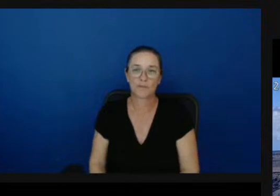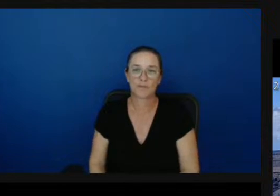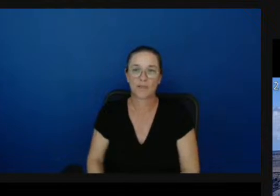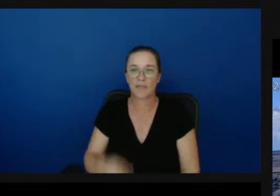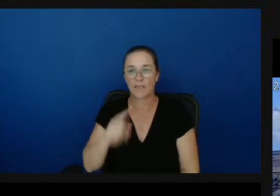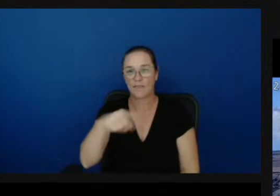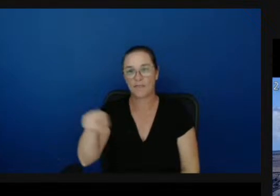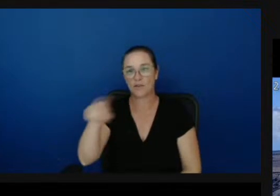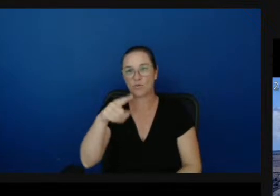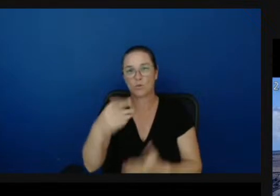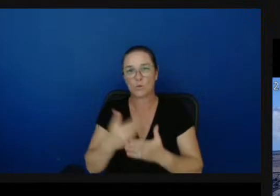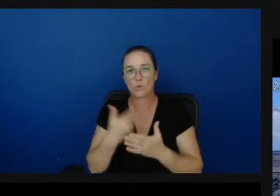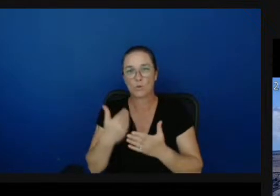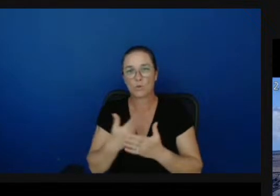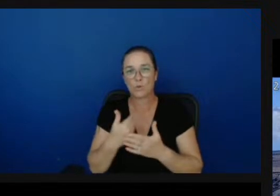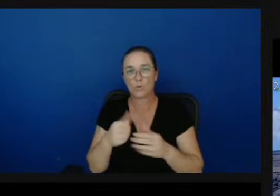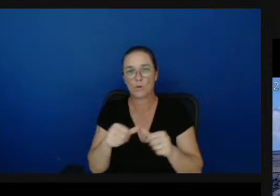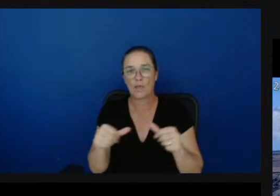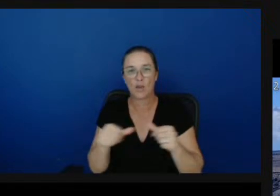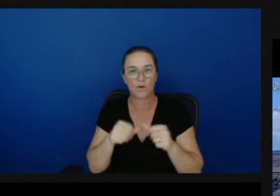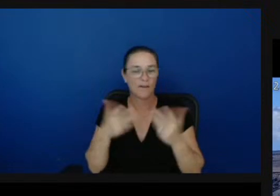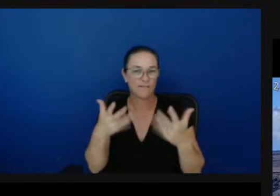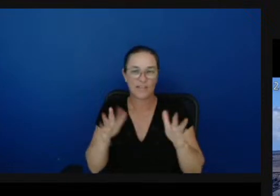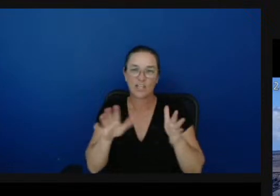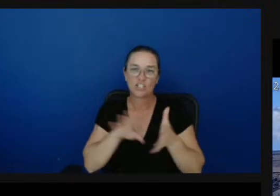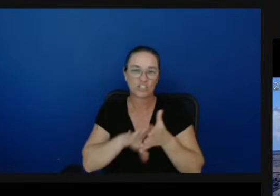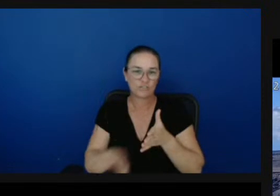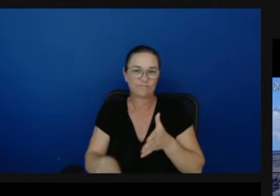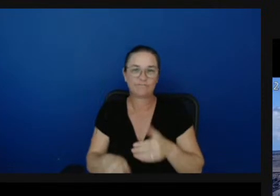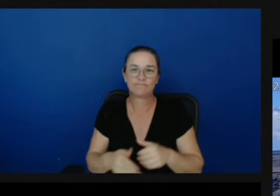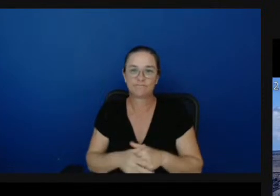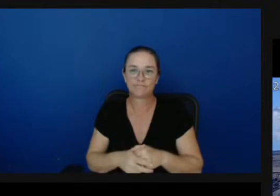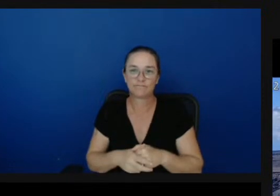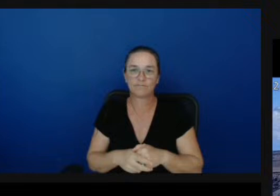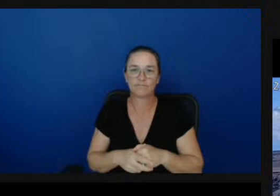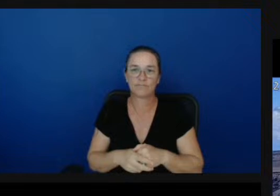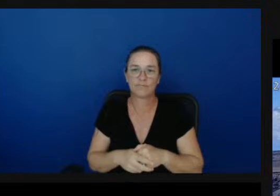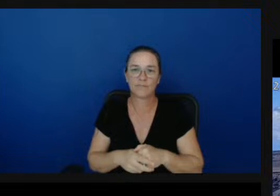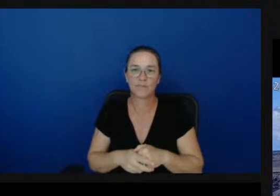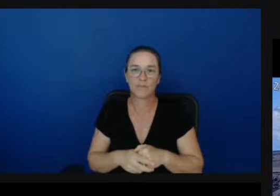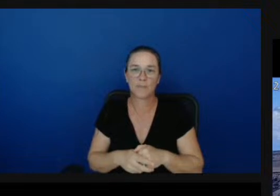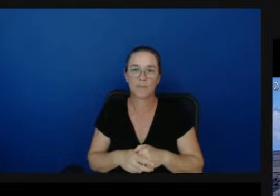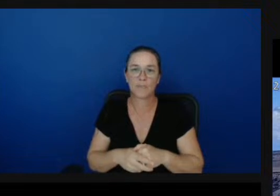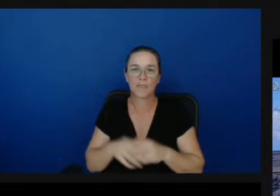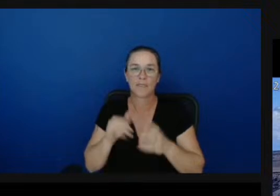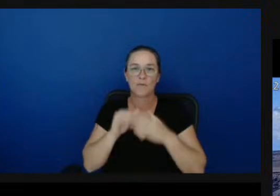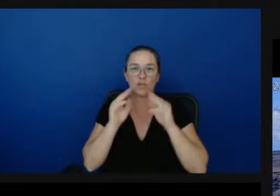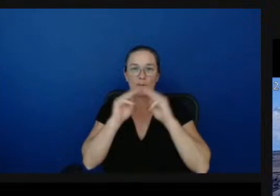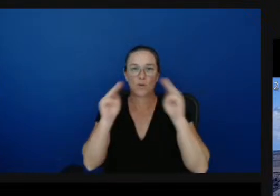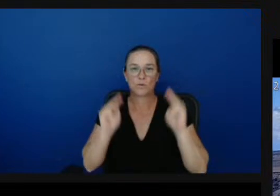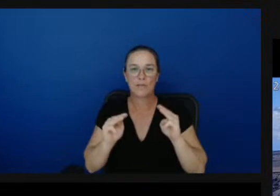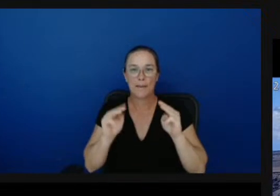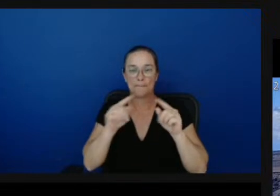of HVO that's now all the way down. Jagger Museum and back was this footprint back in here.